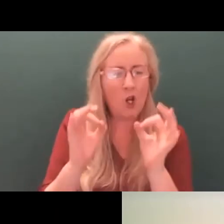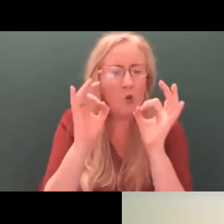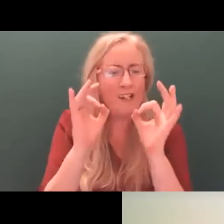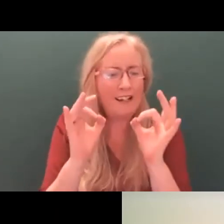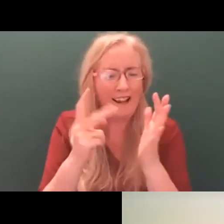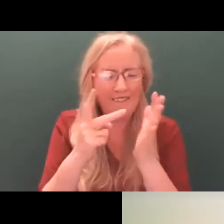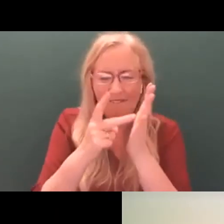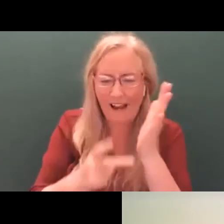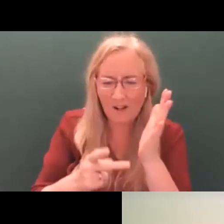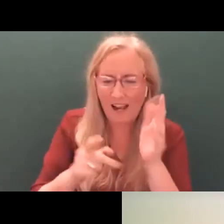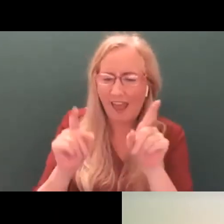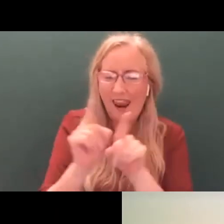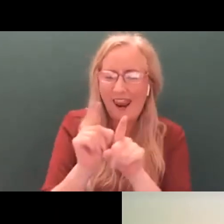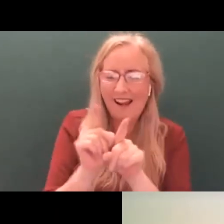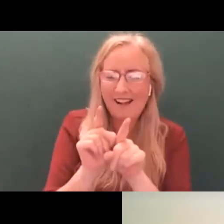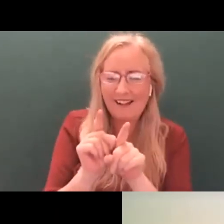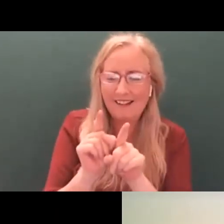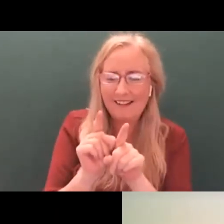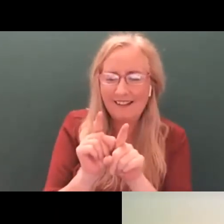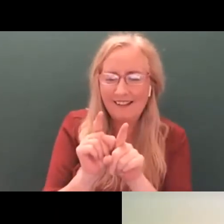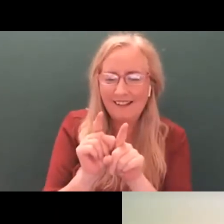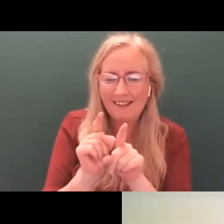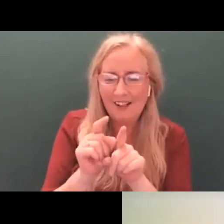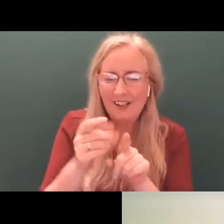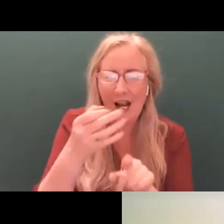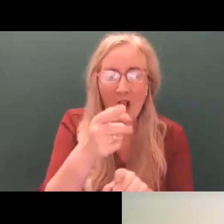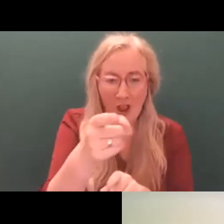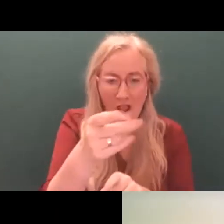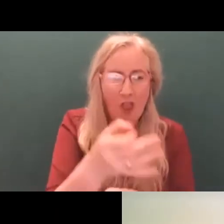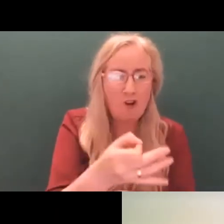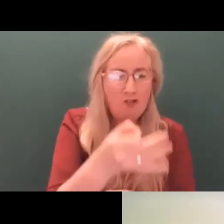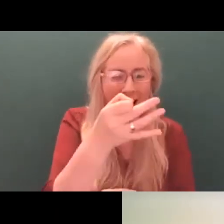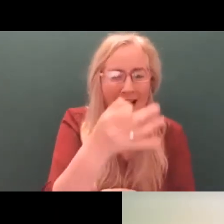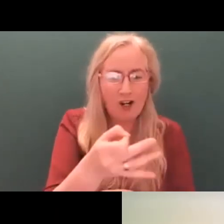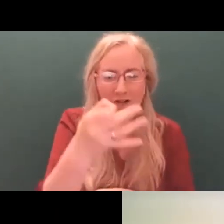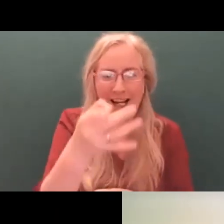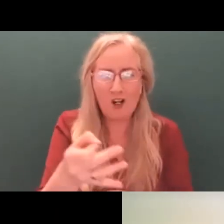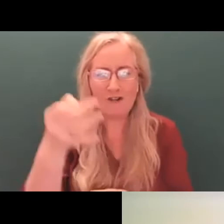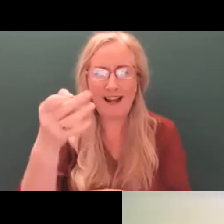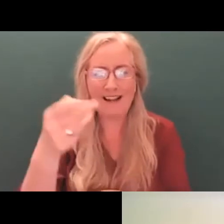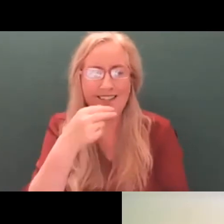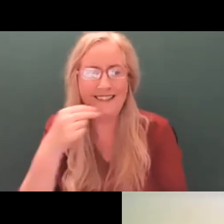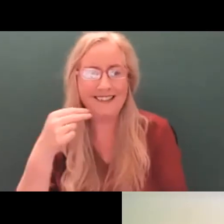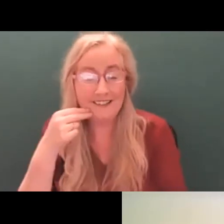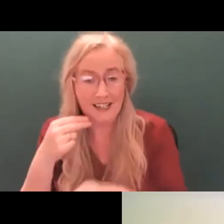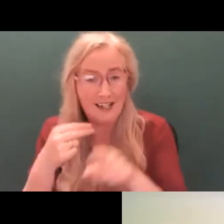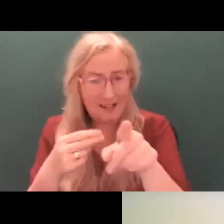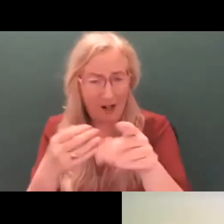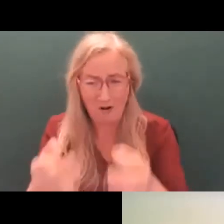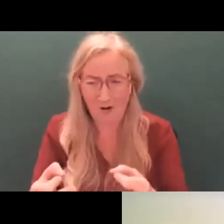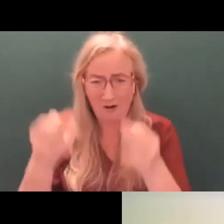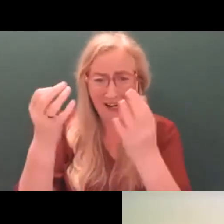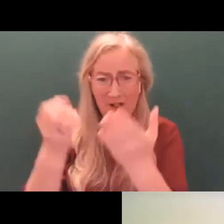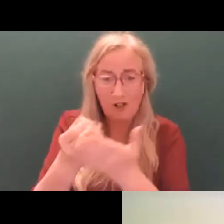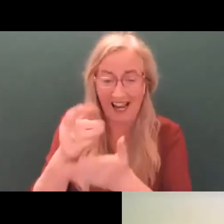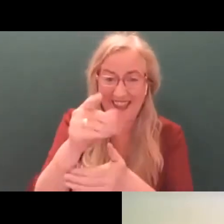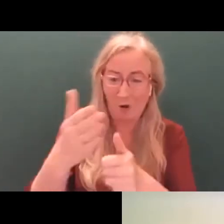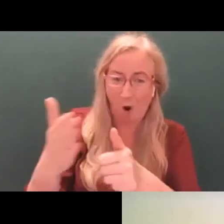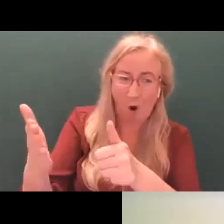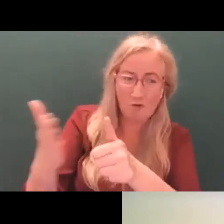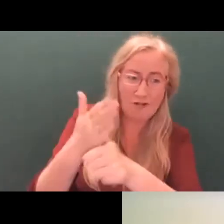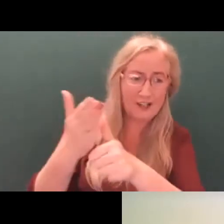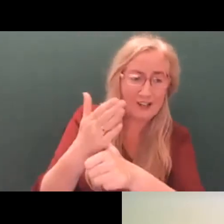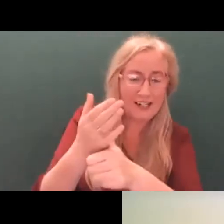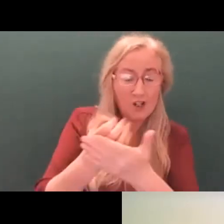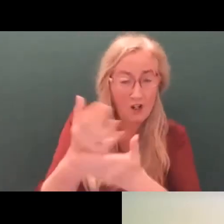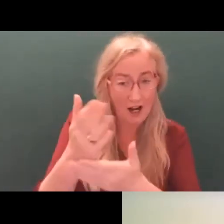about every place having its unique set of values. So very much like the great-great-great-grandaunt of Madeline there, you know, to bring that story forward. I mean, that's an original story,